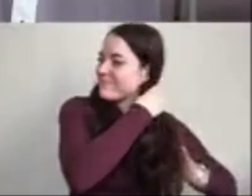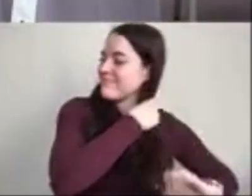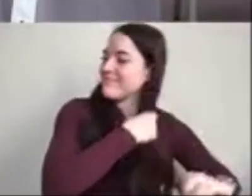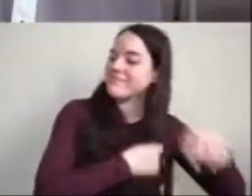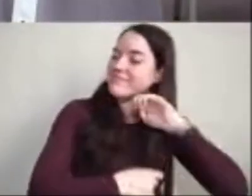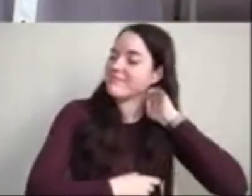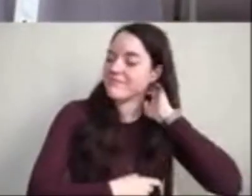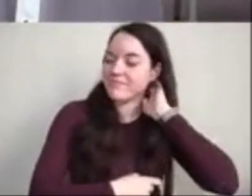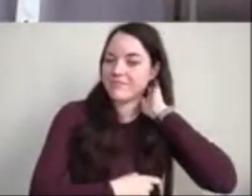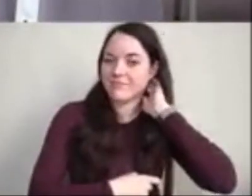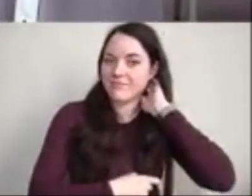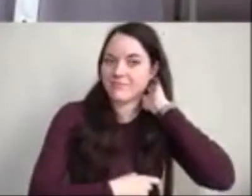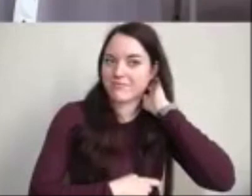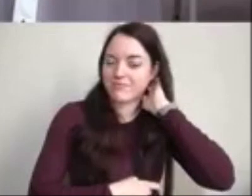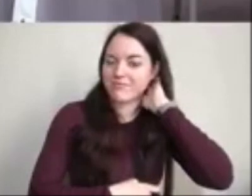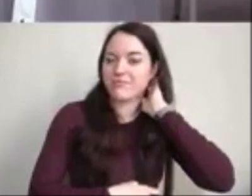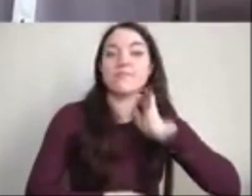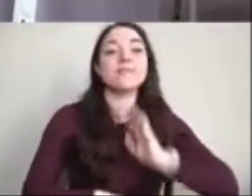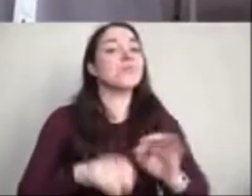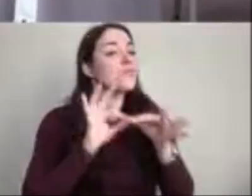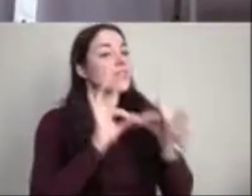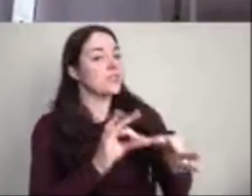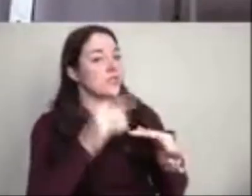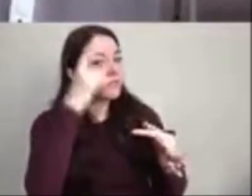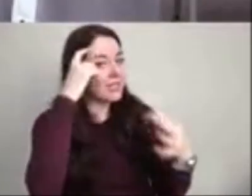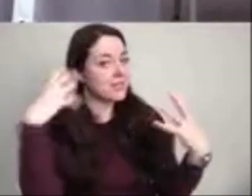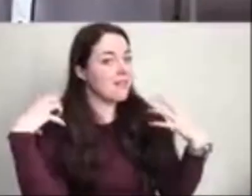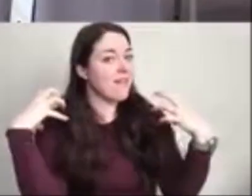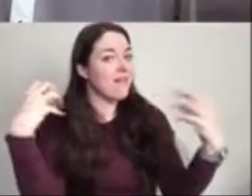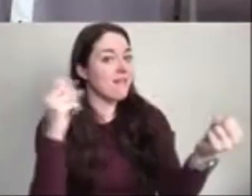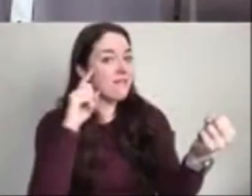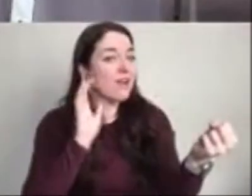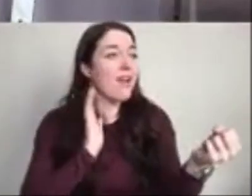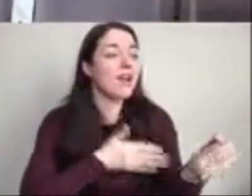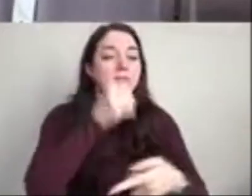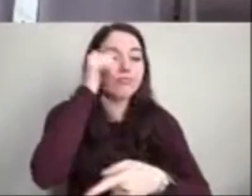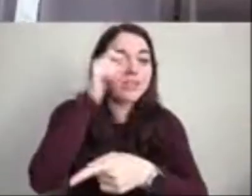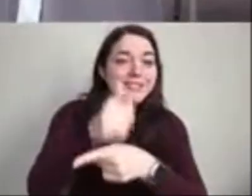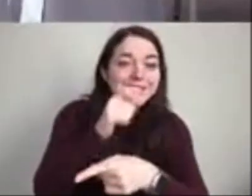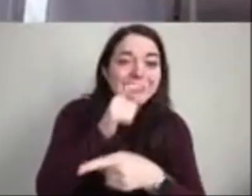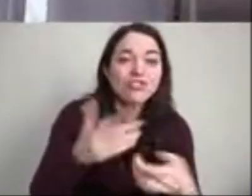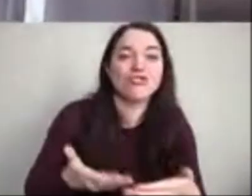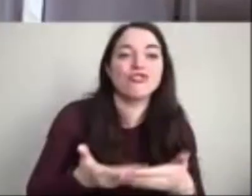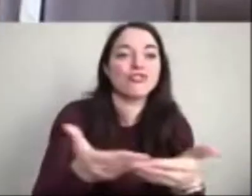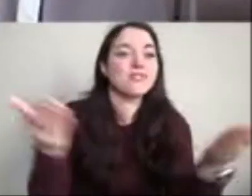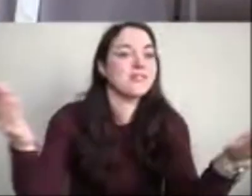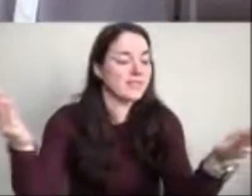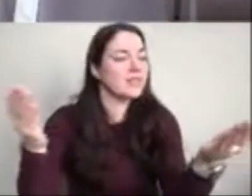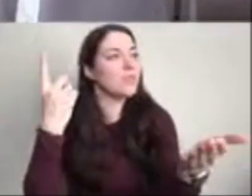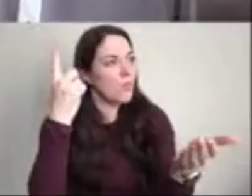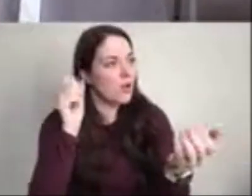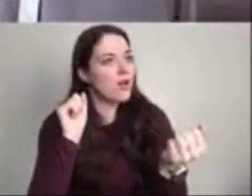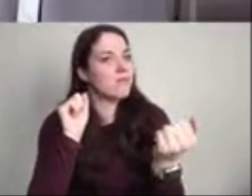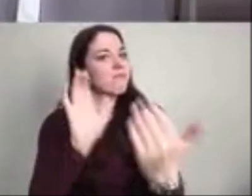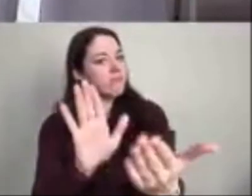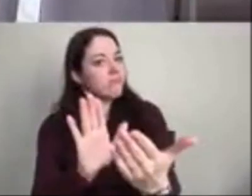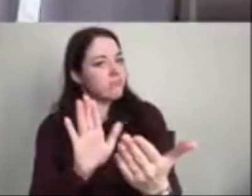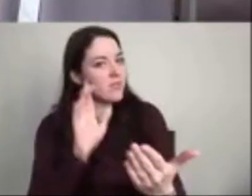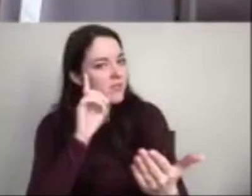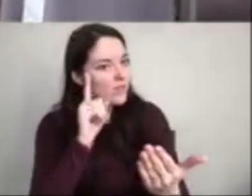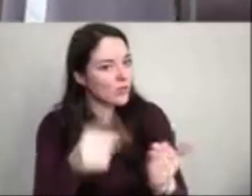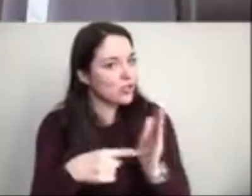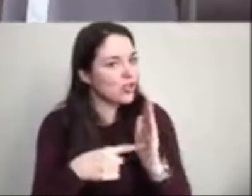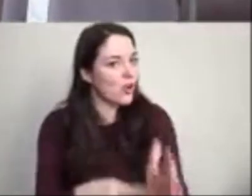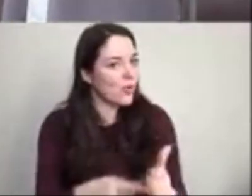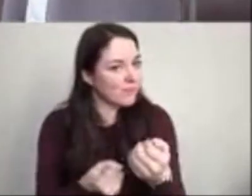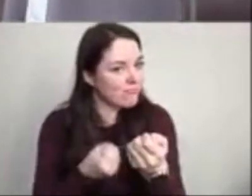Attending to the mental health of our siblings in the world is one way of showing generosity, and you've committed your life to